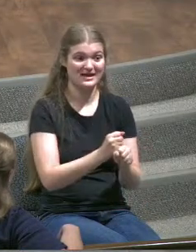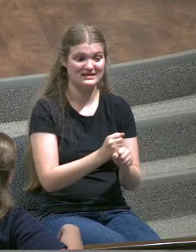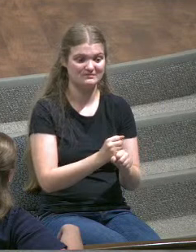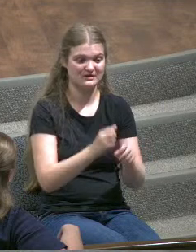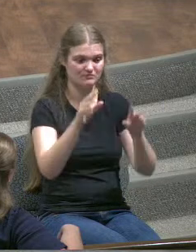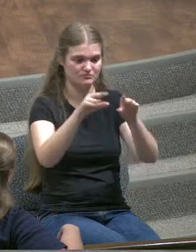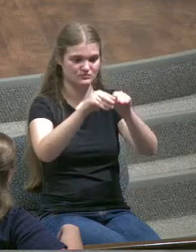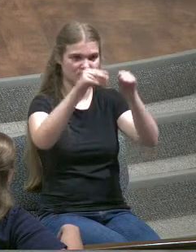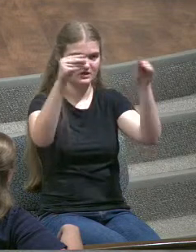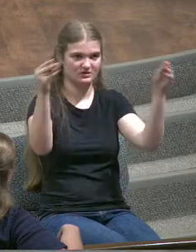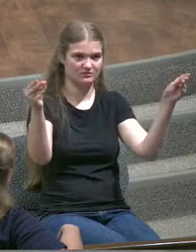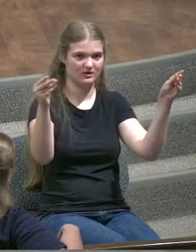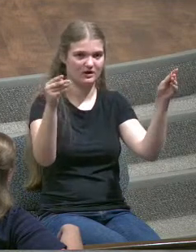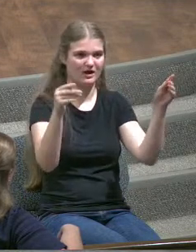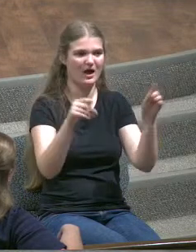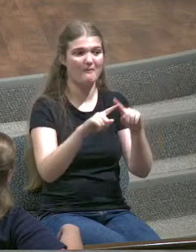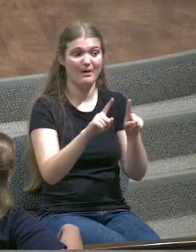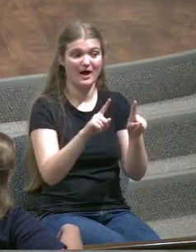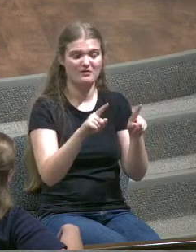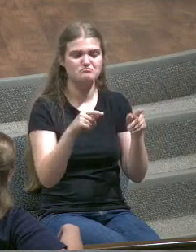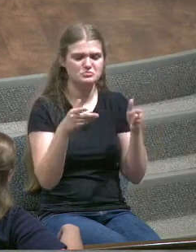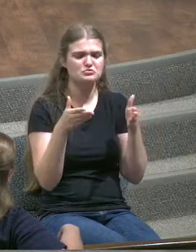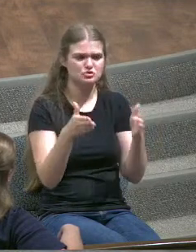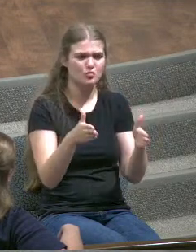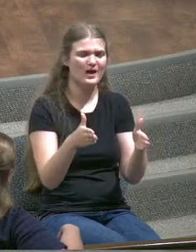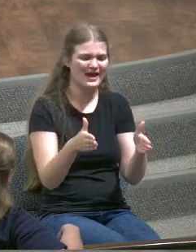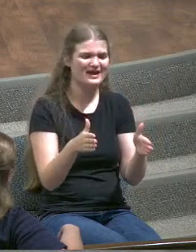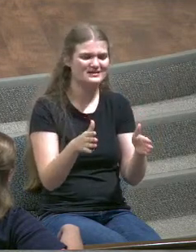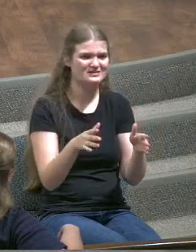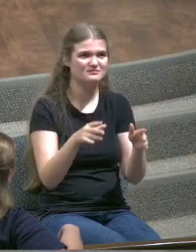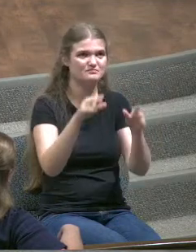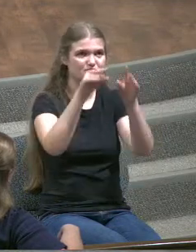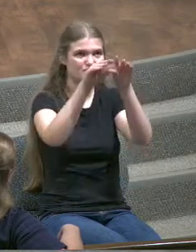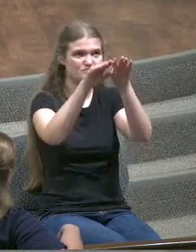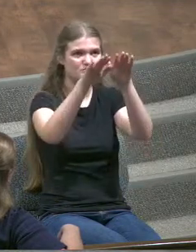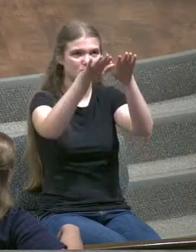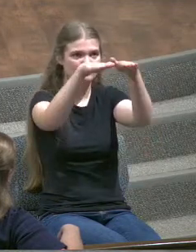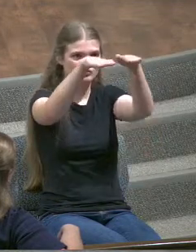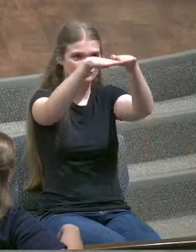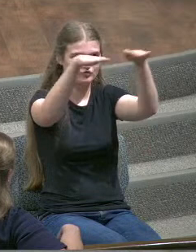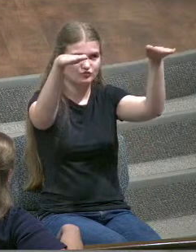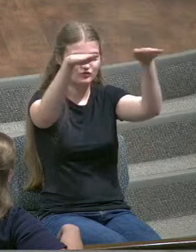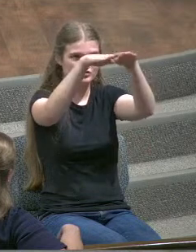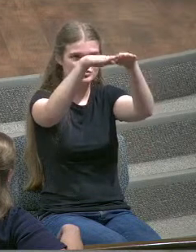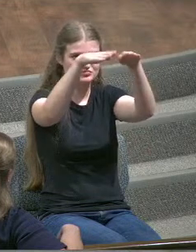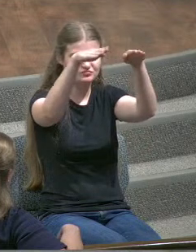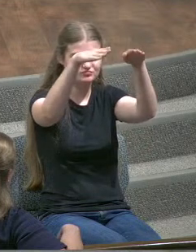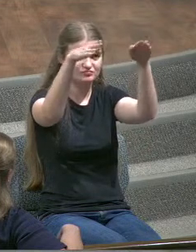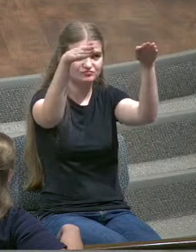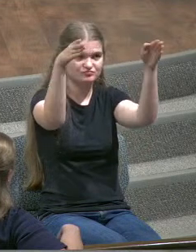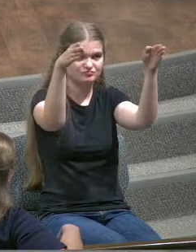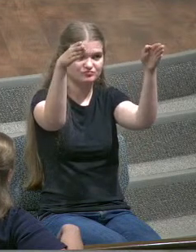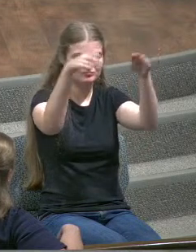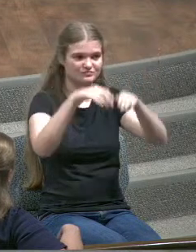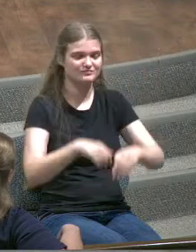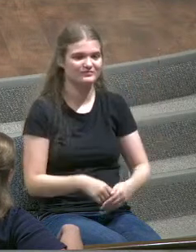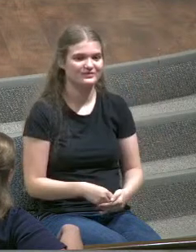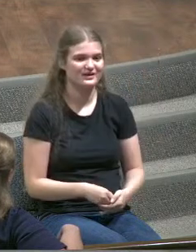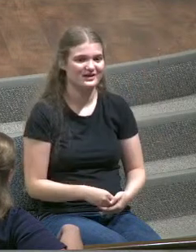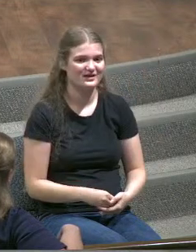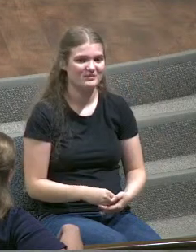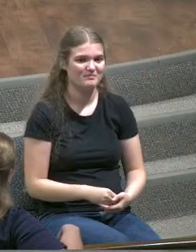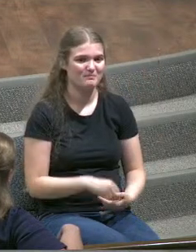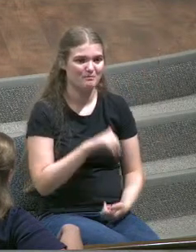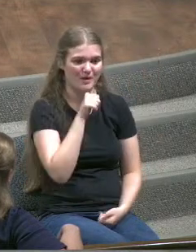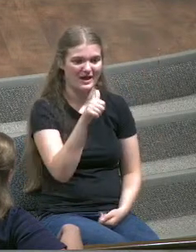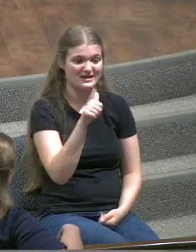there would have been a way to, you know, take the pieces apart and get down through the roof, but it would, again,